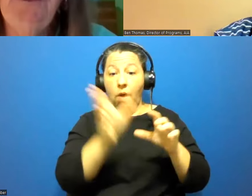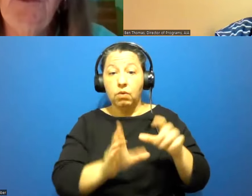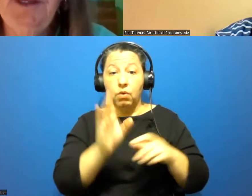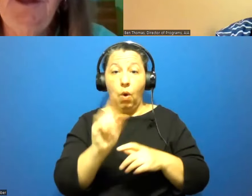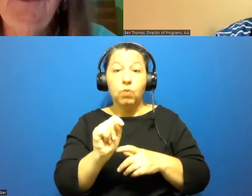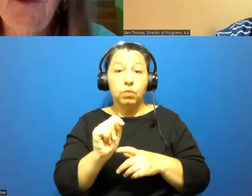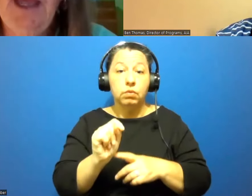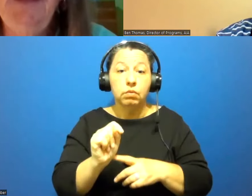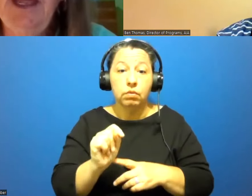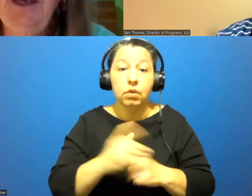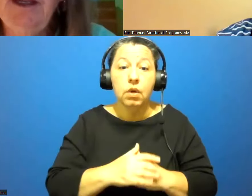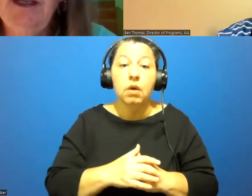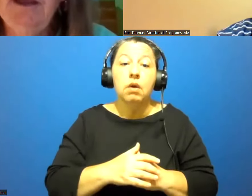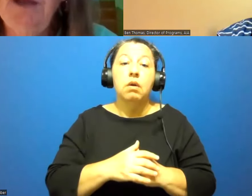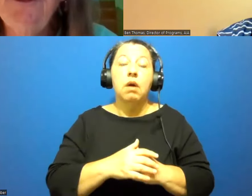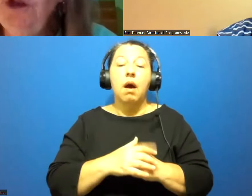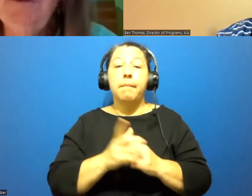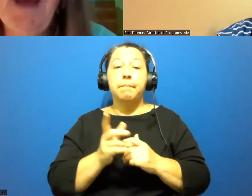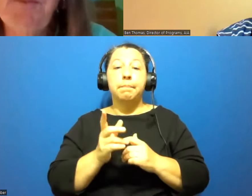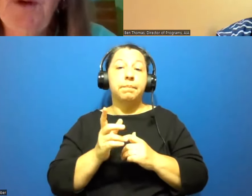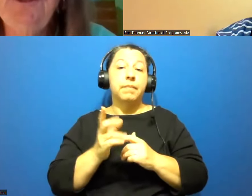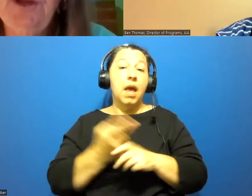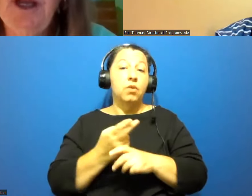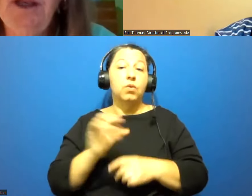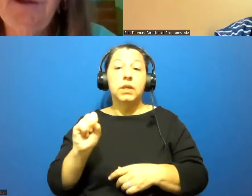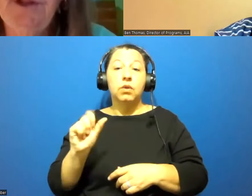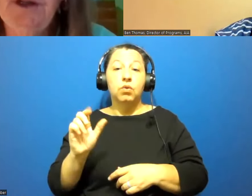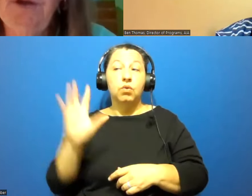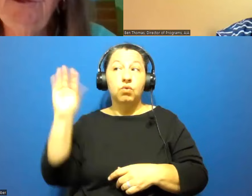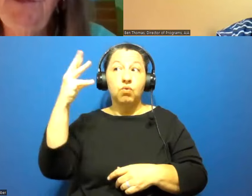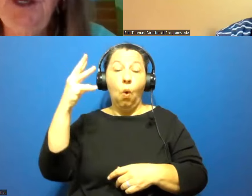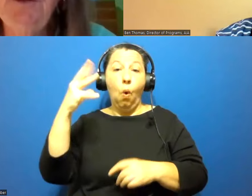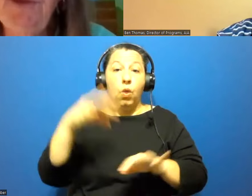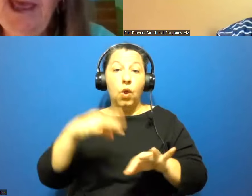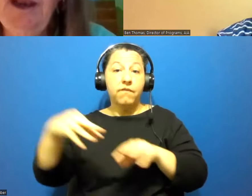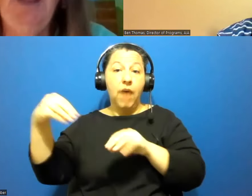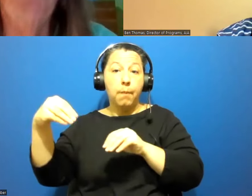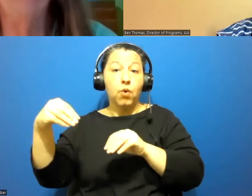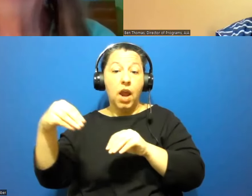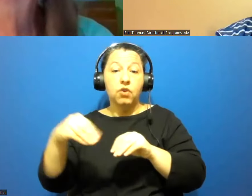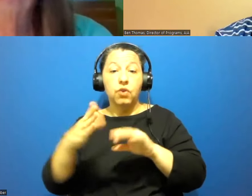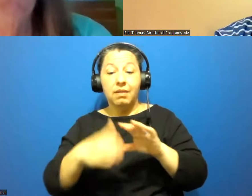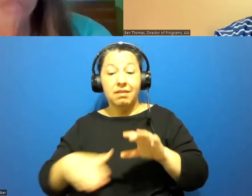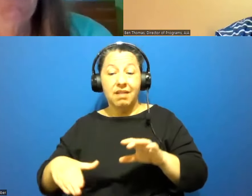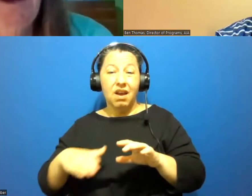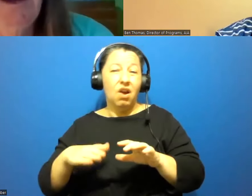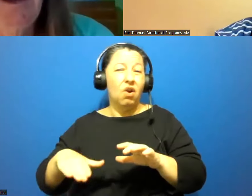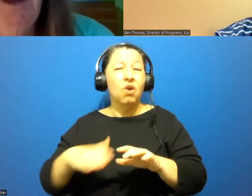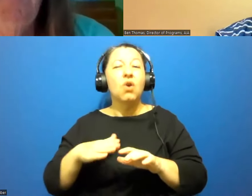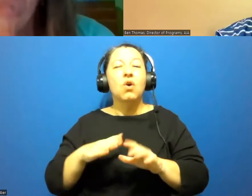the coast of Belize, and then solar evaporation along the coast of the Yucatan, where it's much